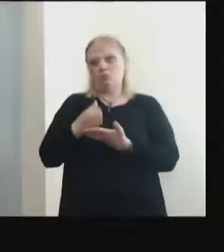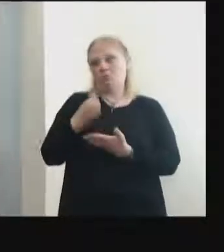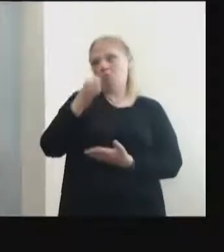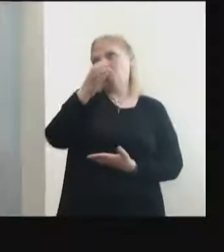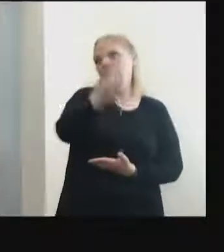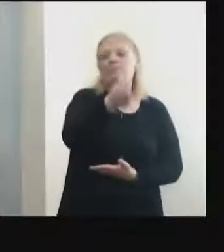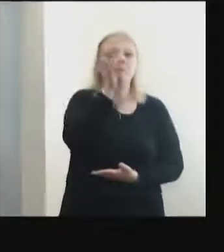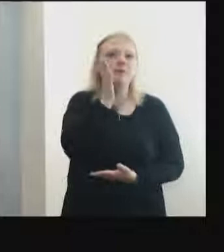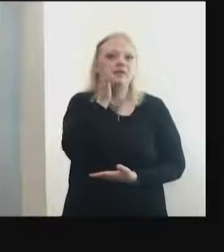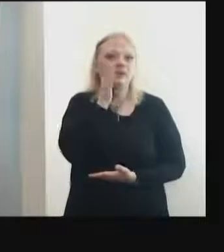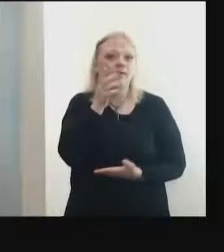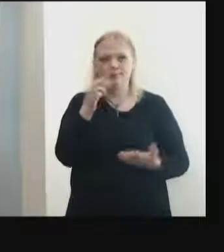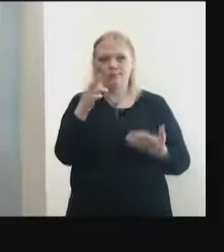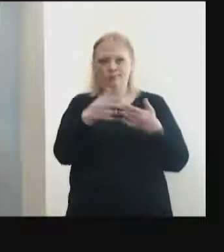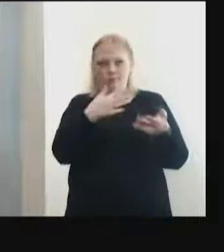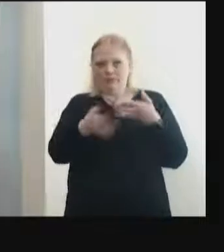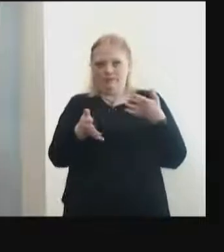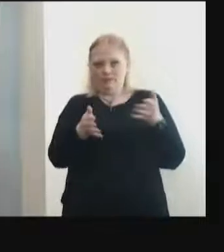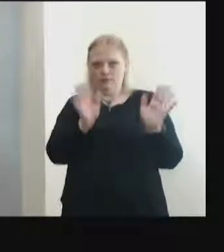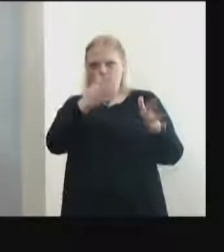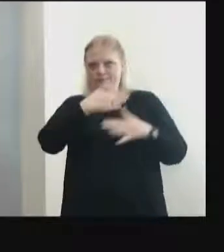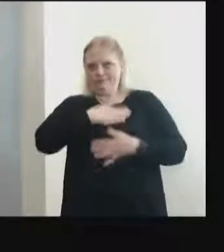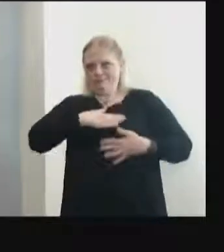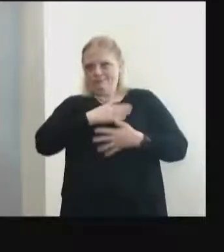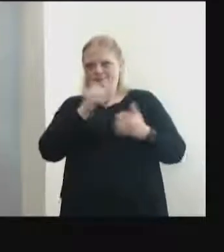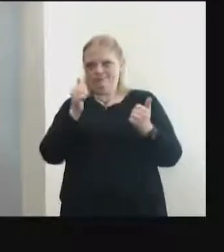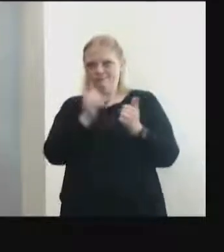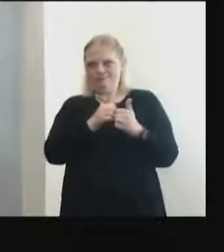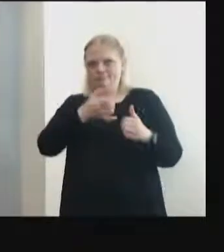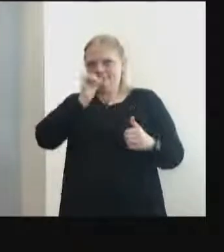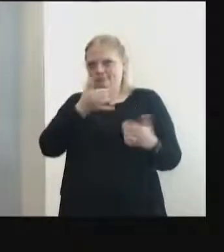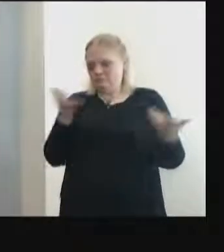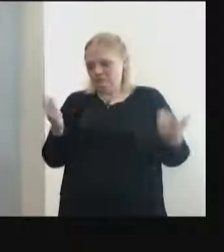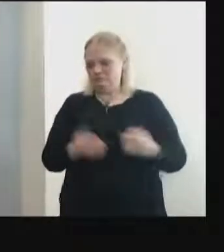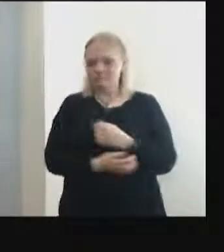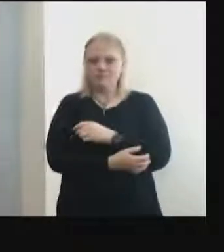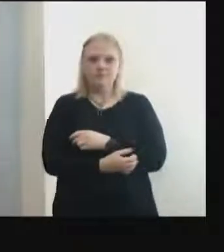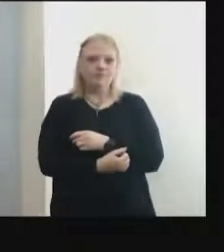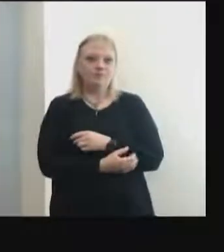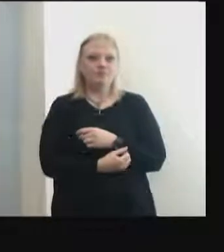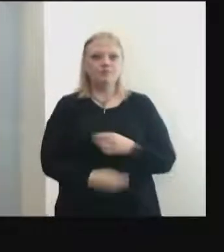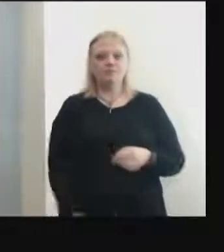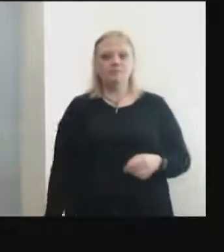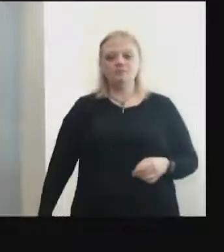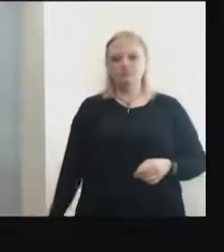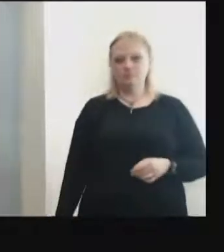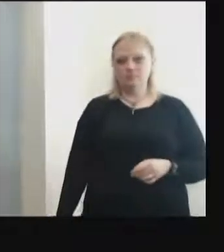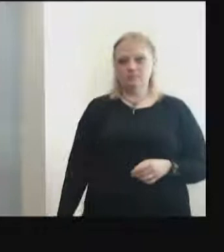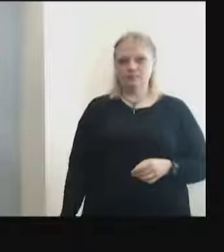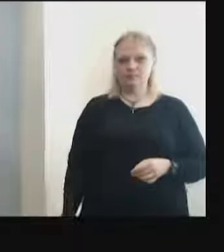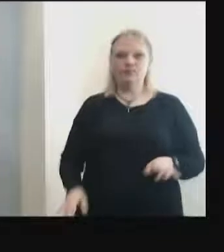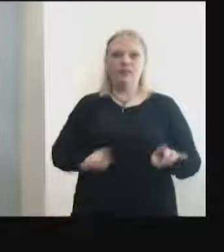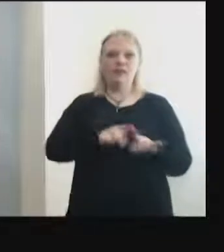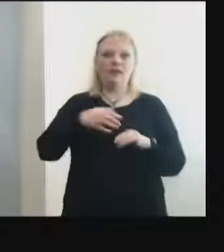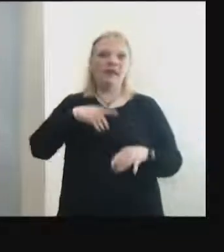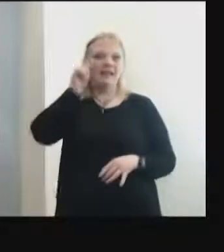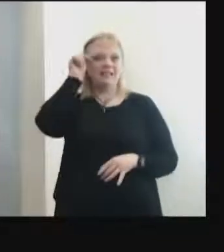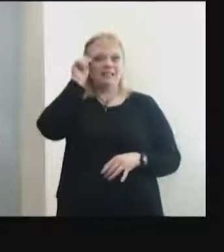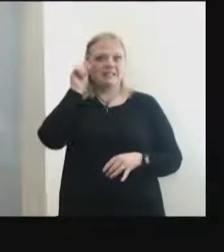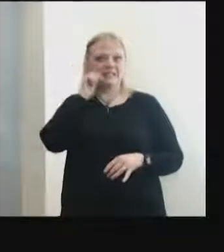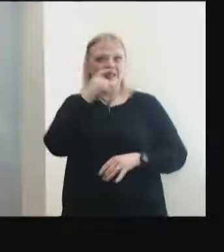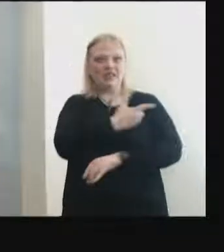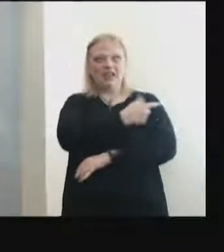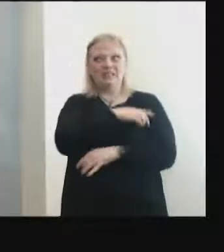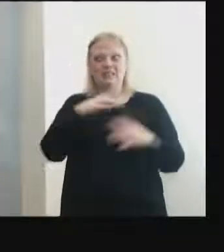of beer or whatever is your pleasure with a chaser. We've also had some really fun teen vaccine events. So over